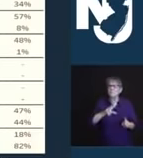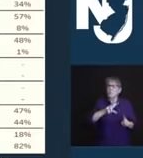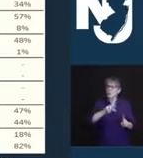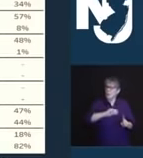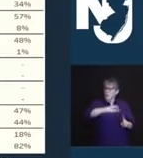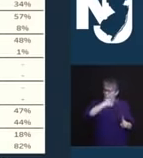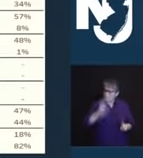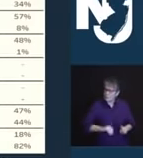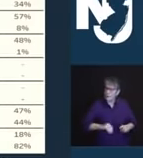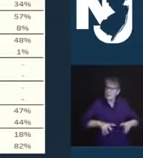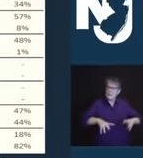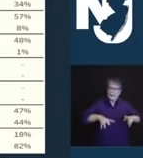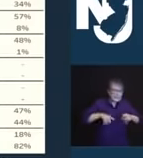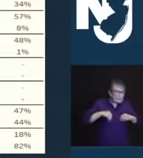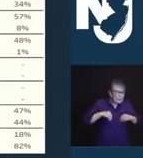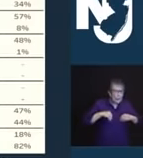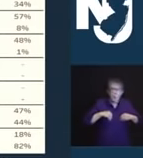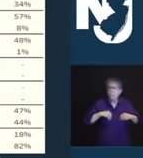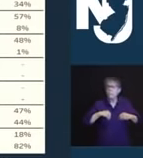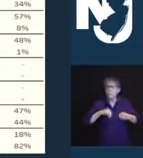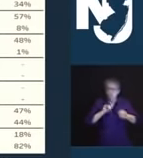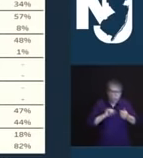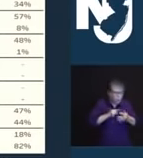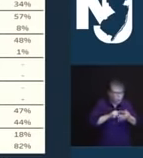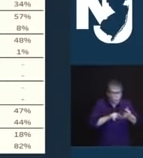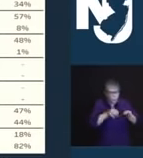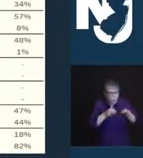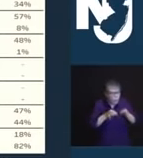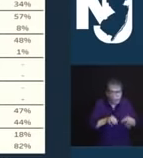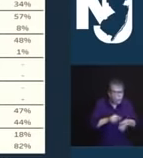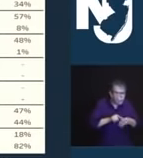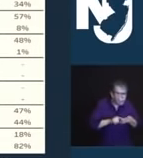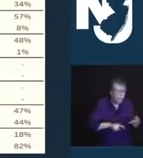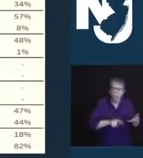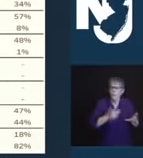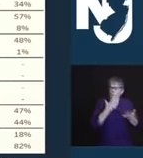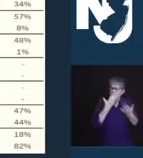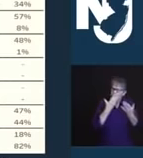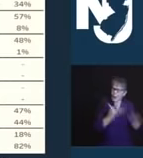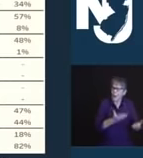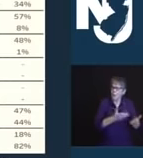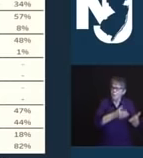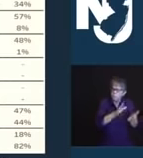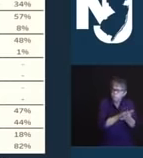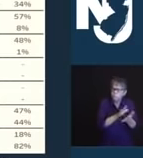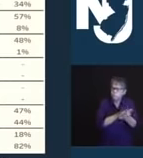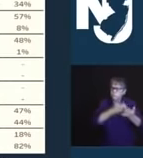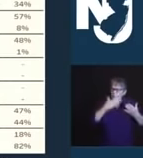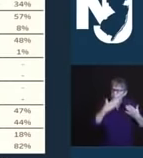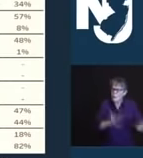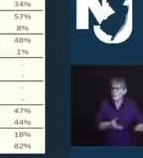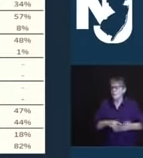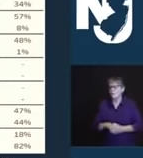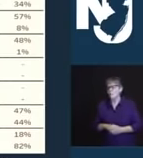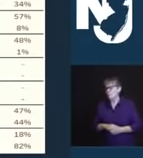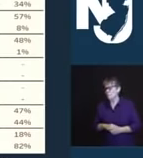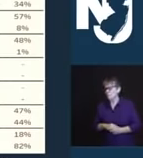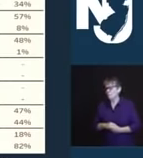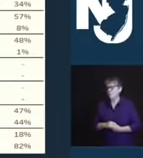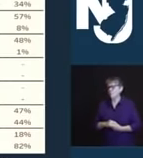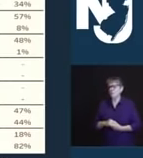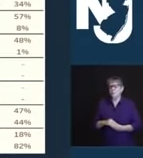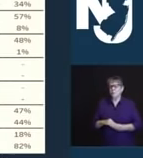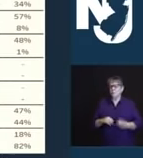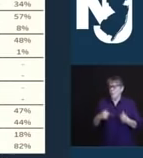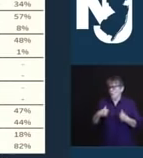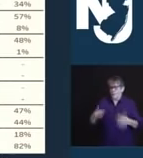ground. Now, as of today, with more than 600 new contact tracers who started their training last week being put into the field, we now